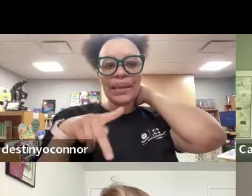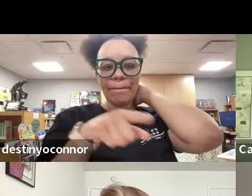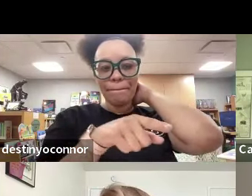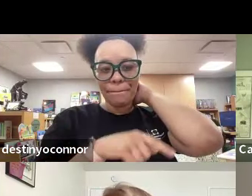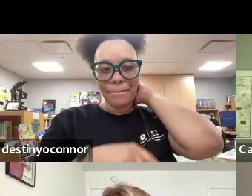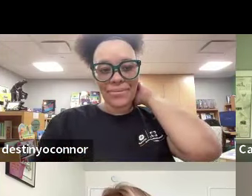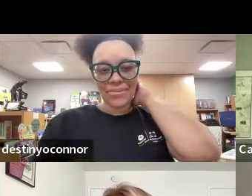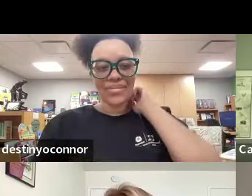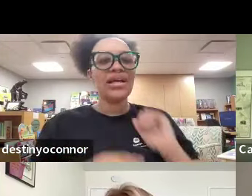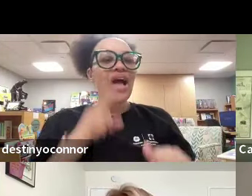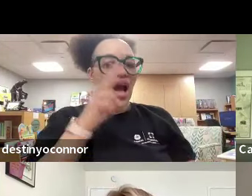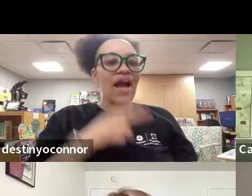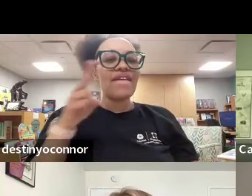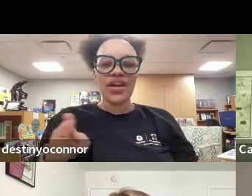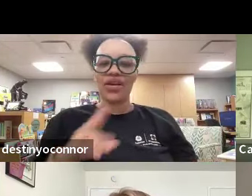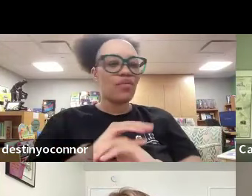I don't know.